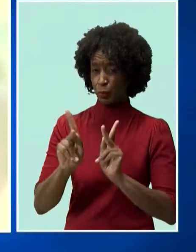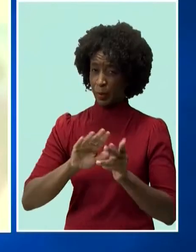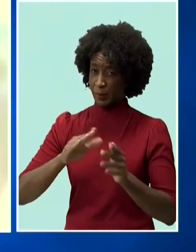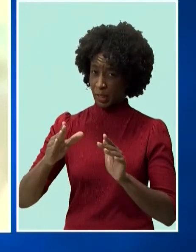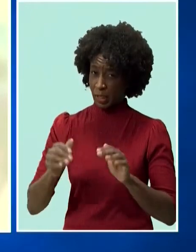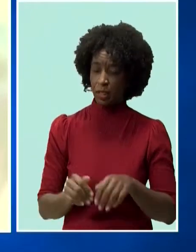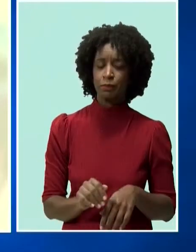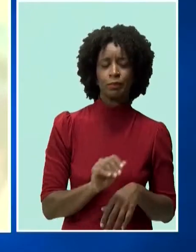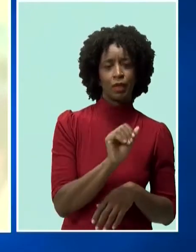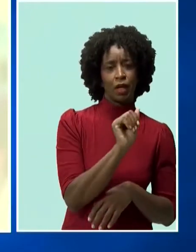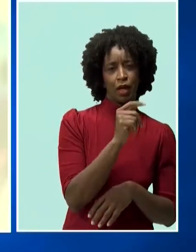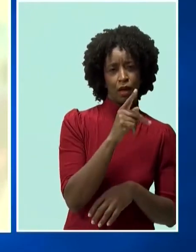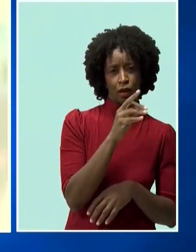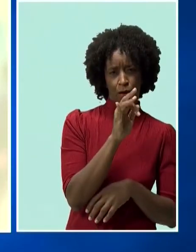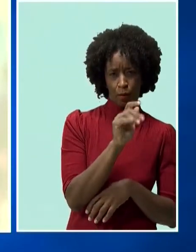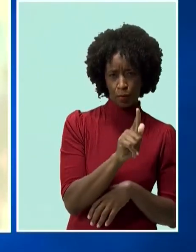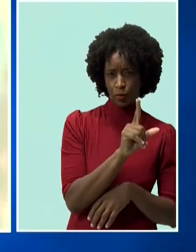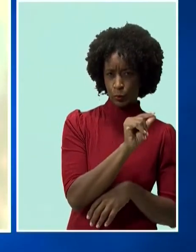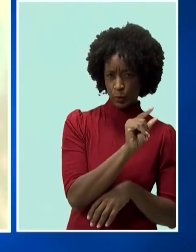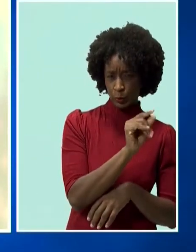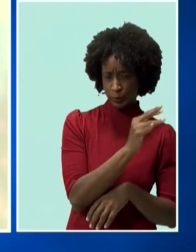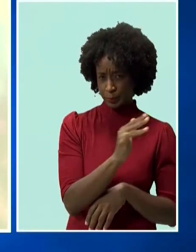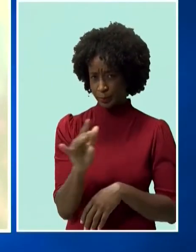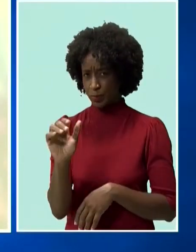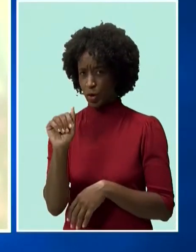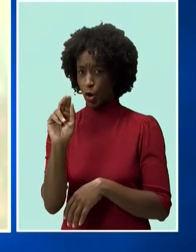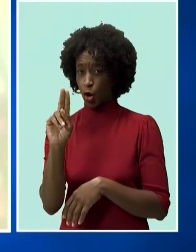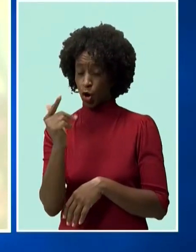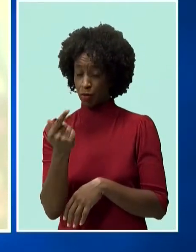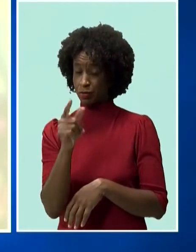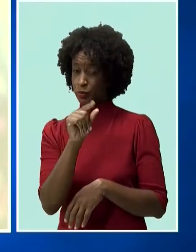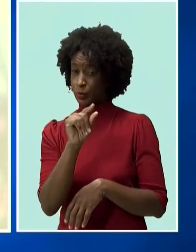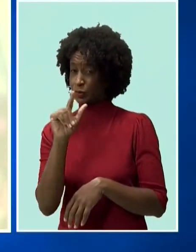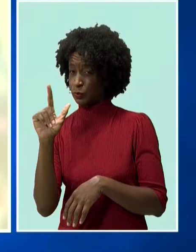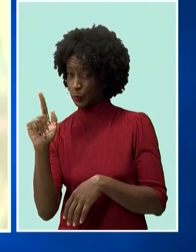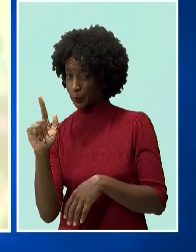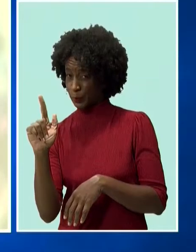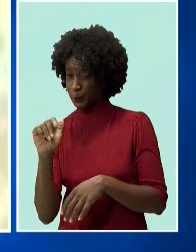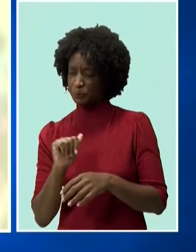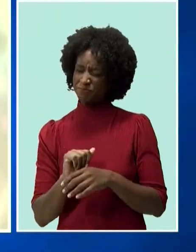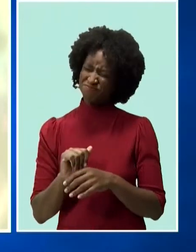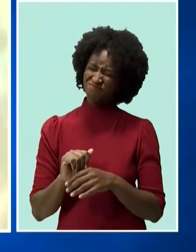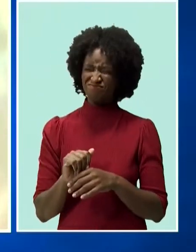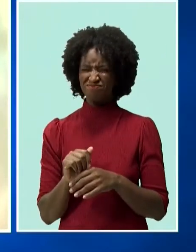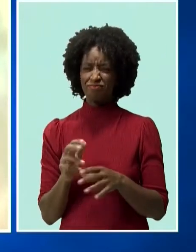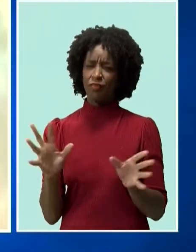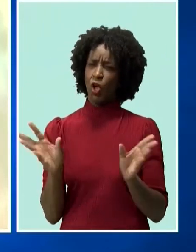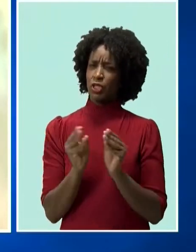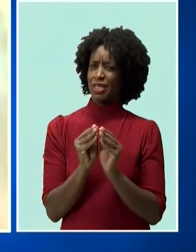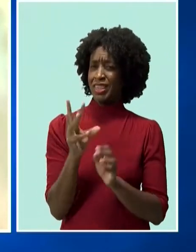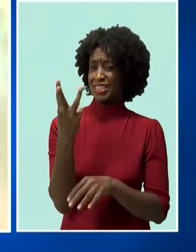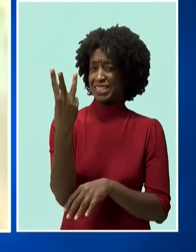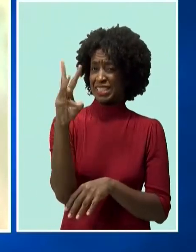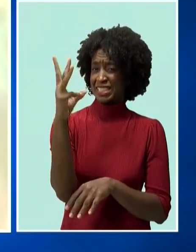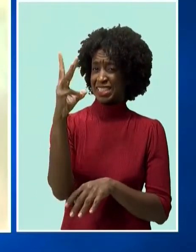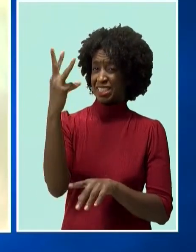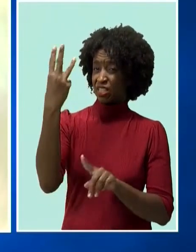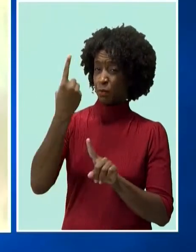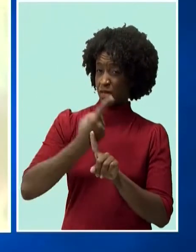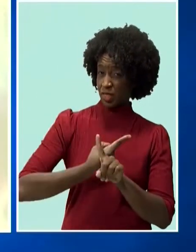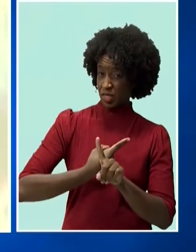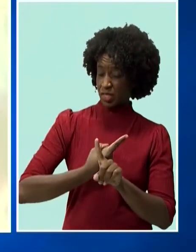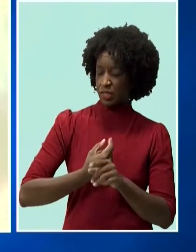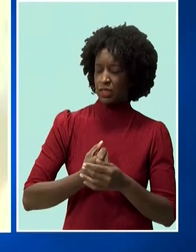April 2020 to August 2021. Now that's 16 months, almost a year and a half. Now this is where it gets